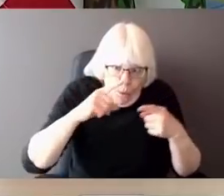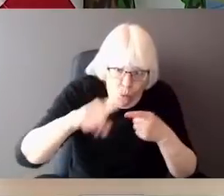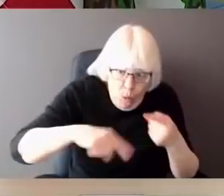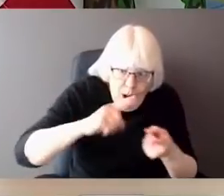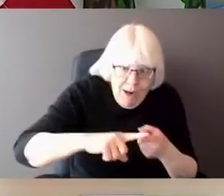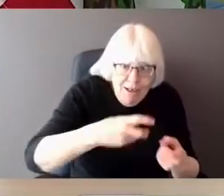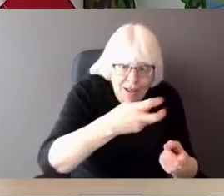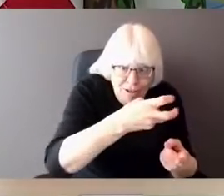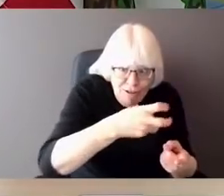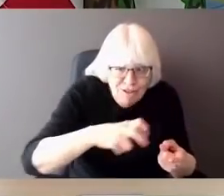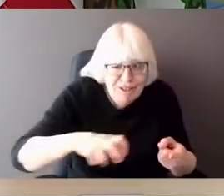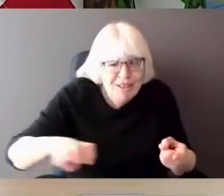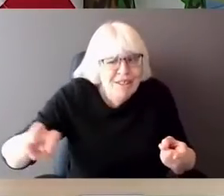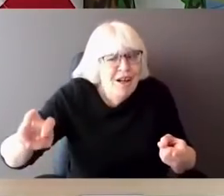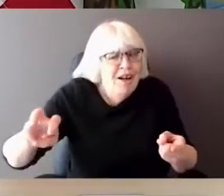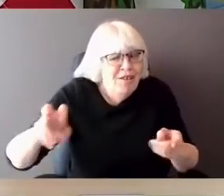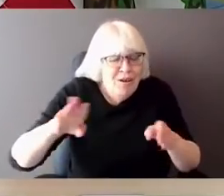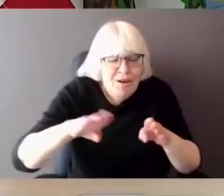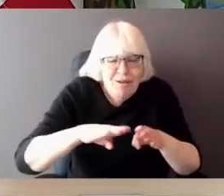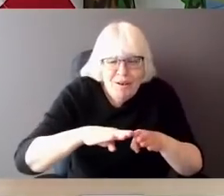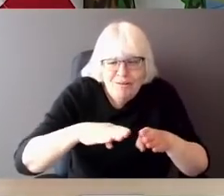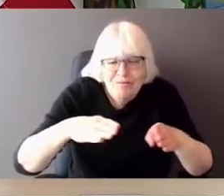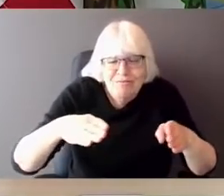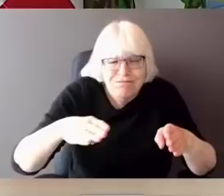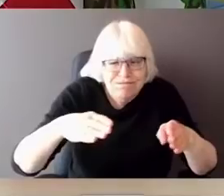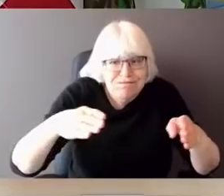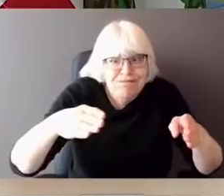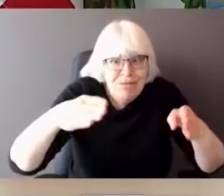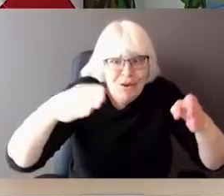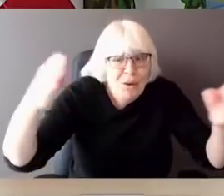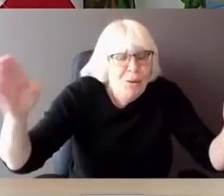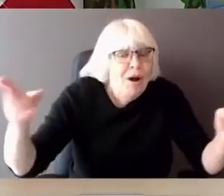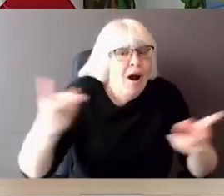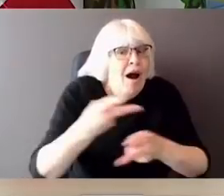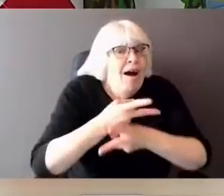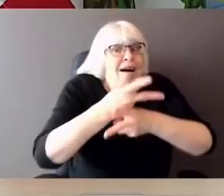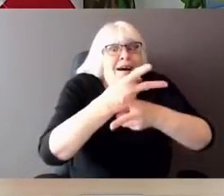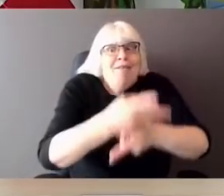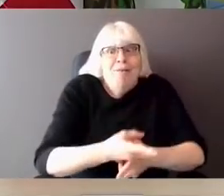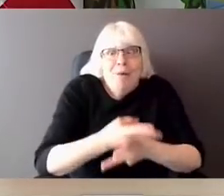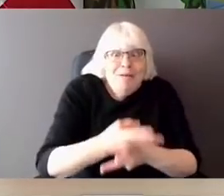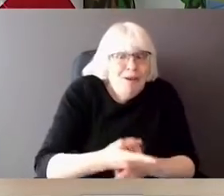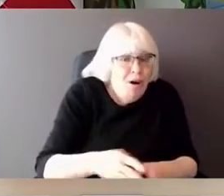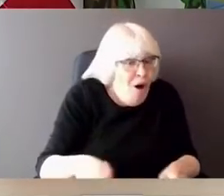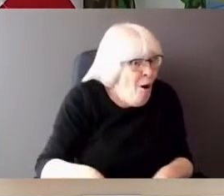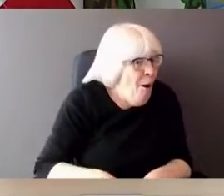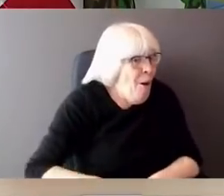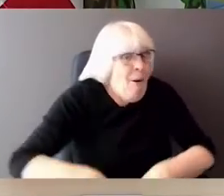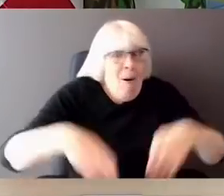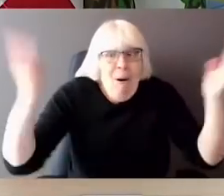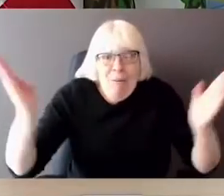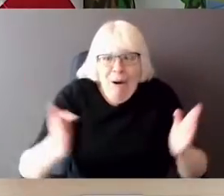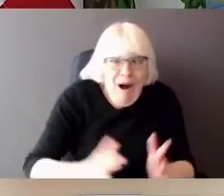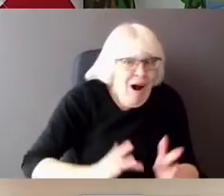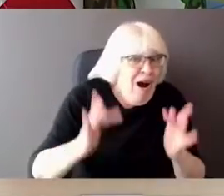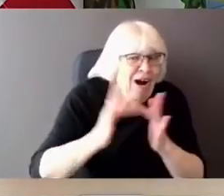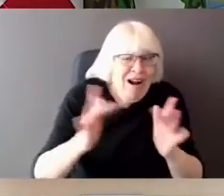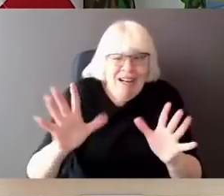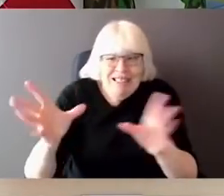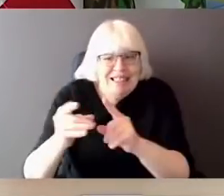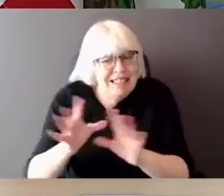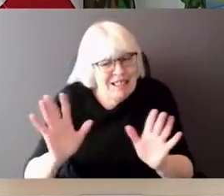measures. We certainly don't want to go too quickly on the management of our close contacts, but definitely that will